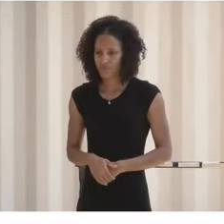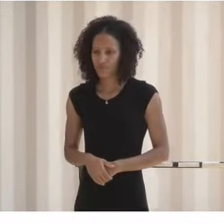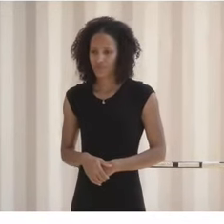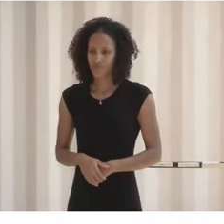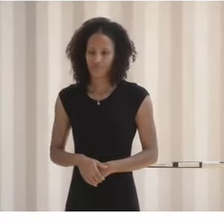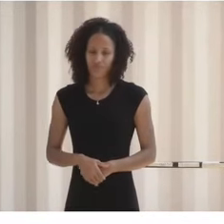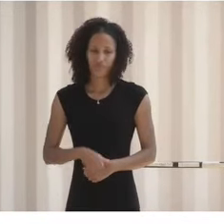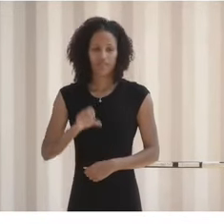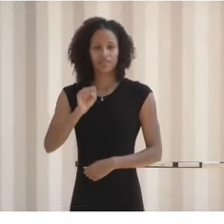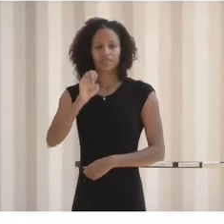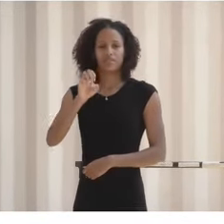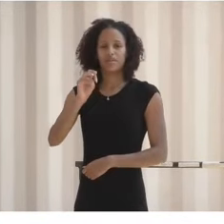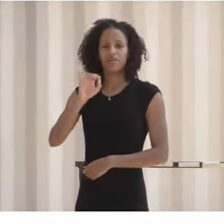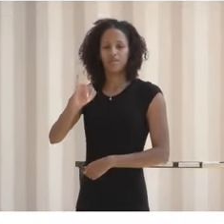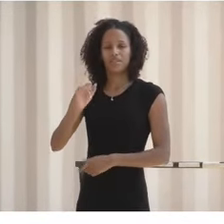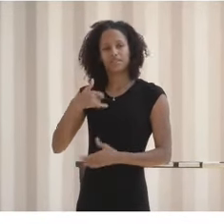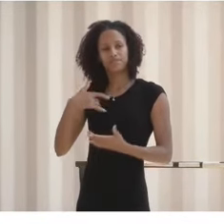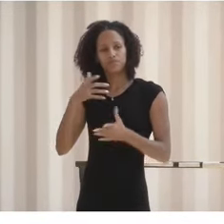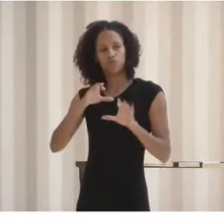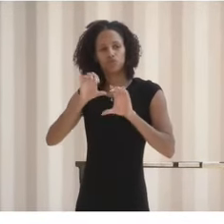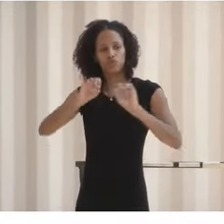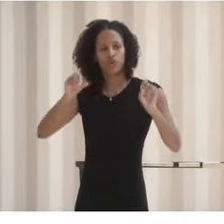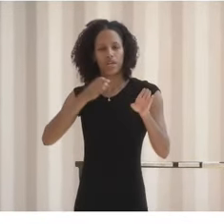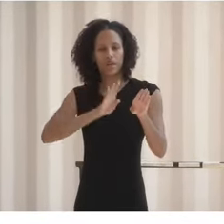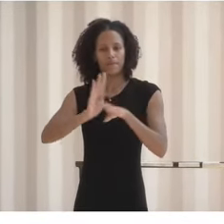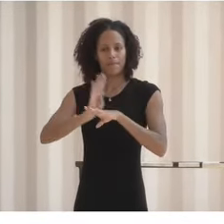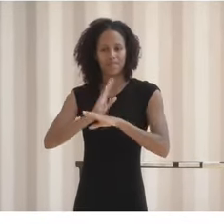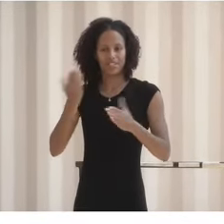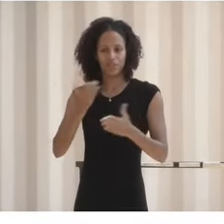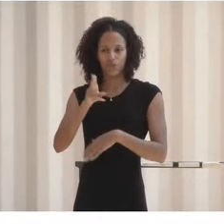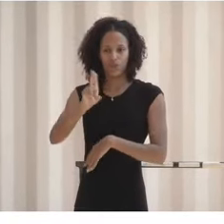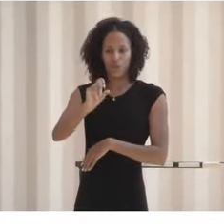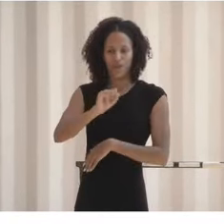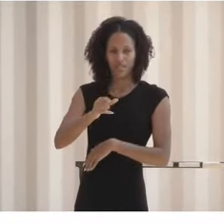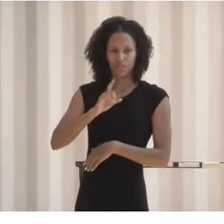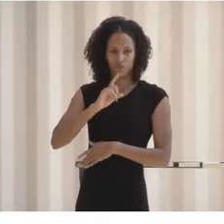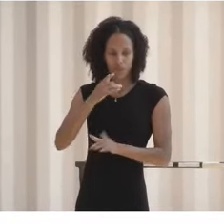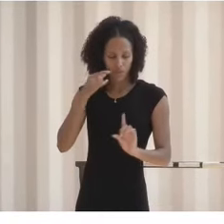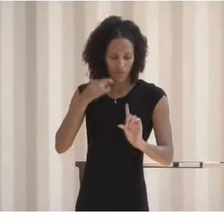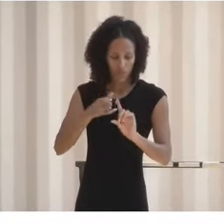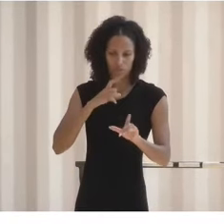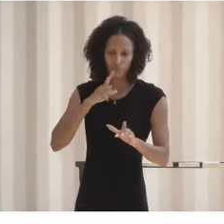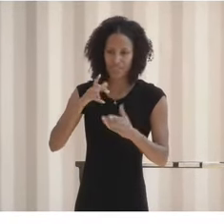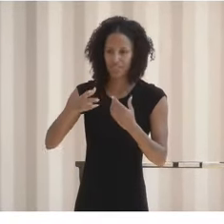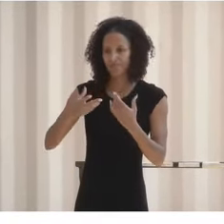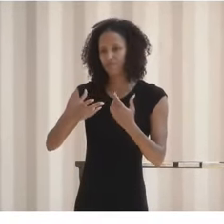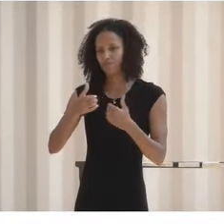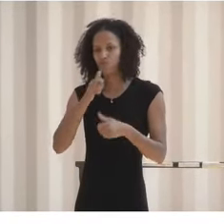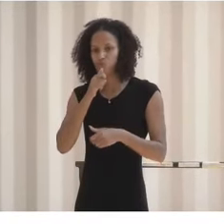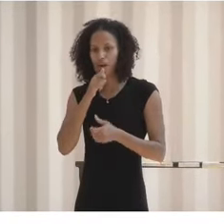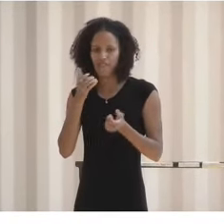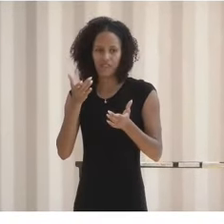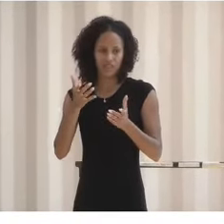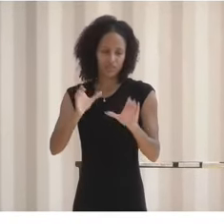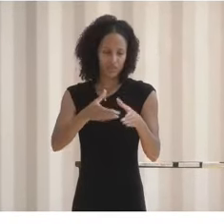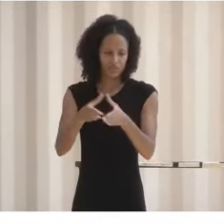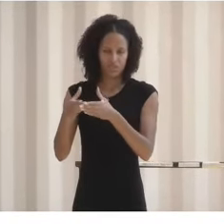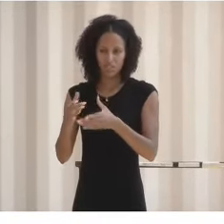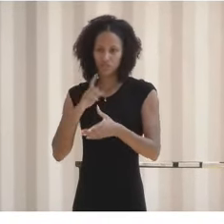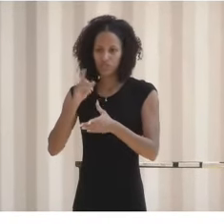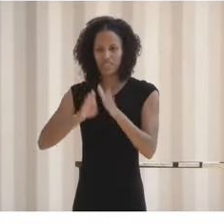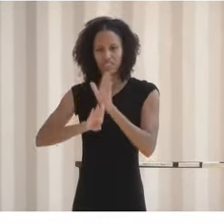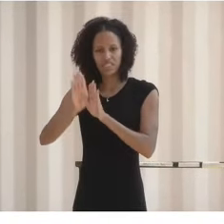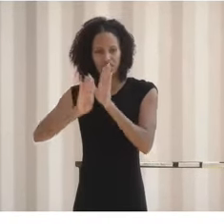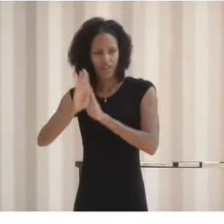Semi pursued a degree in business in the United States, where with an intent to secure investment from the private sector markets to support sustainable development